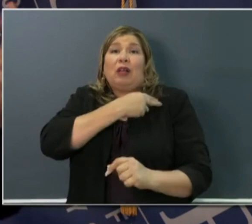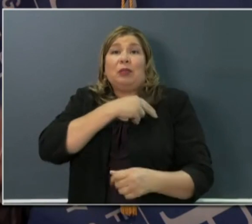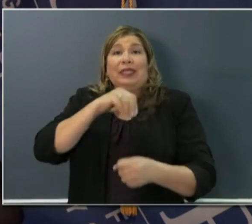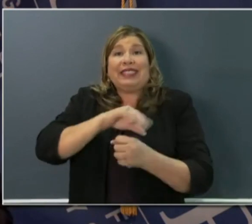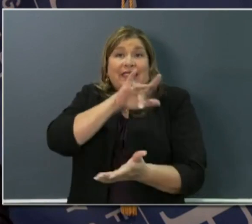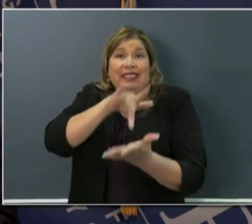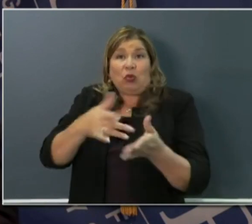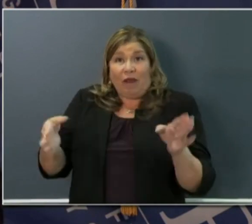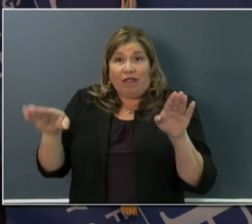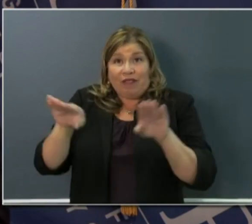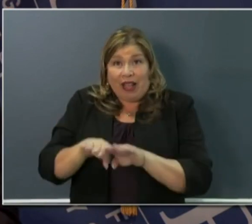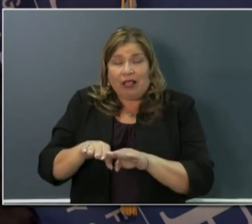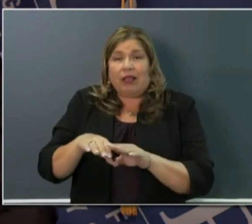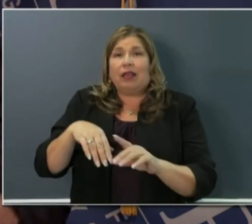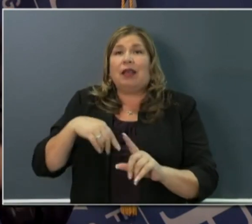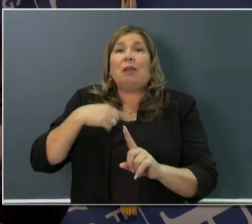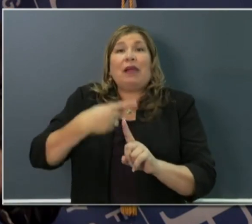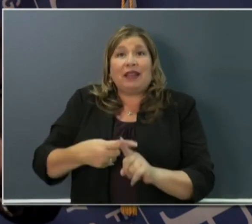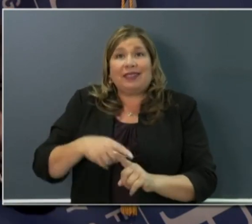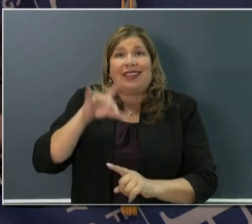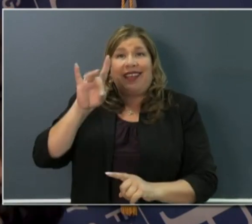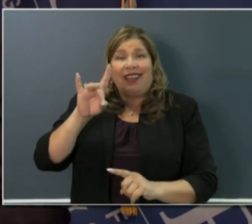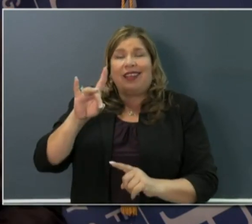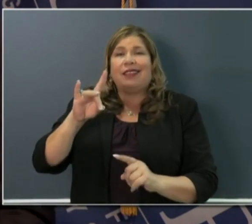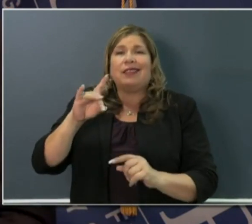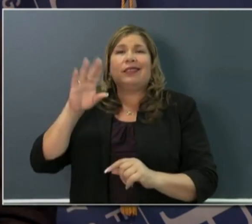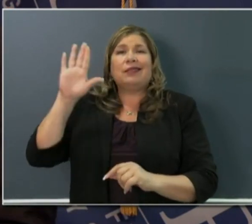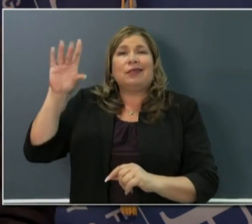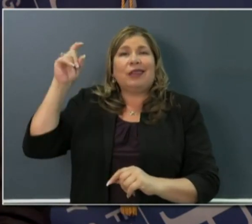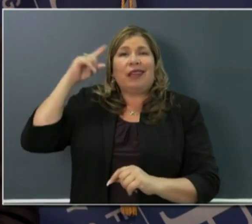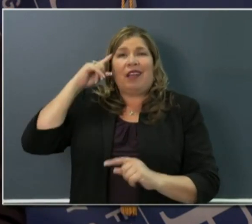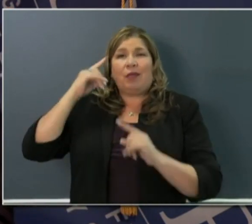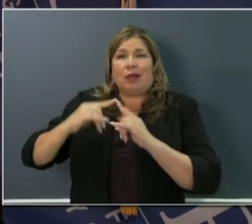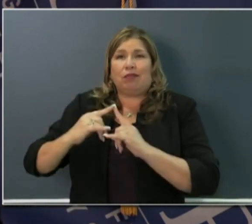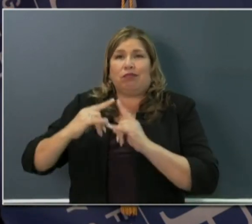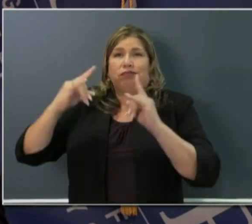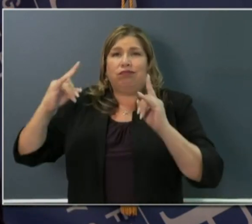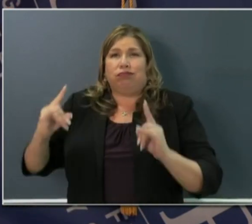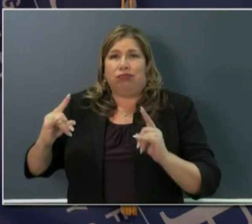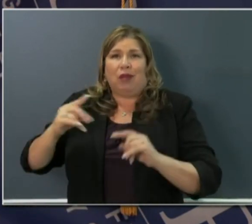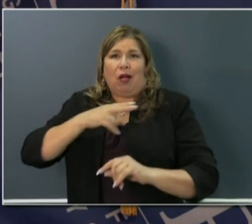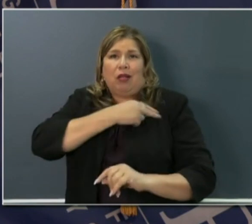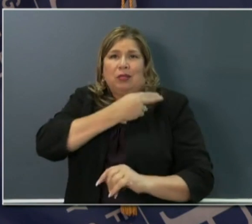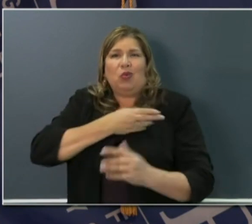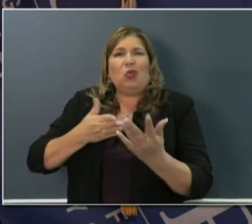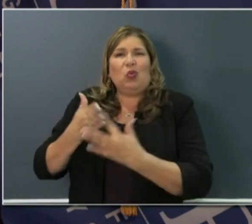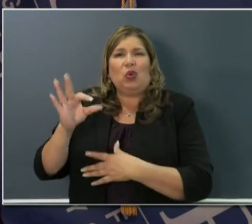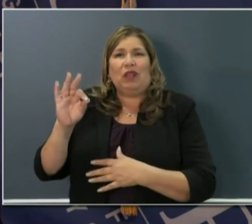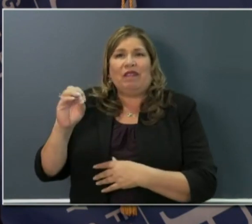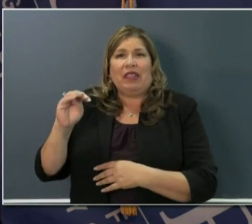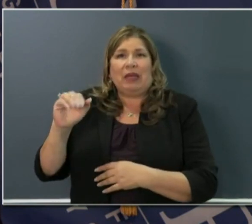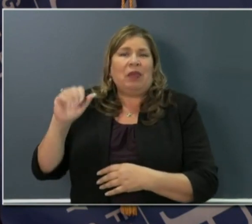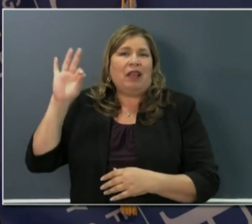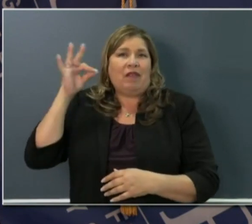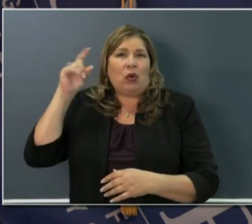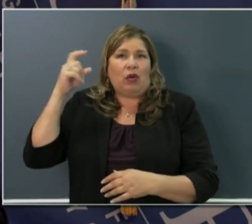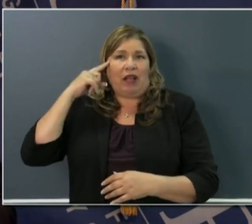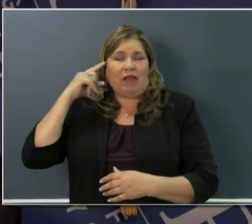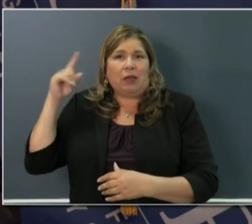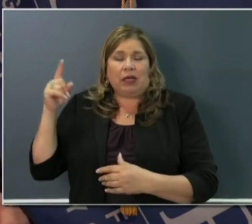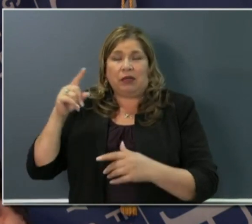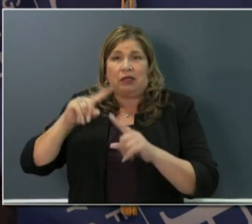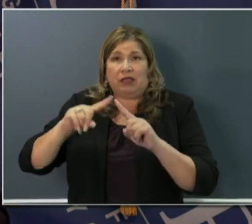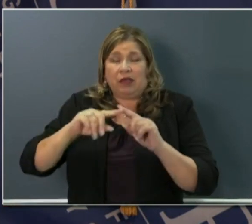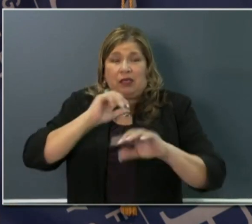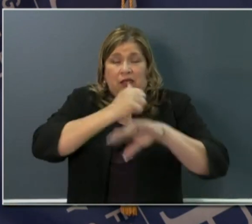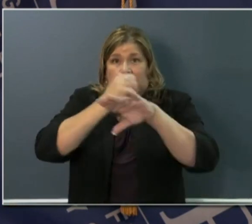addition to those eight medical field hospitals that were procured through FEMA and the federal government. And so all